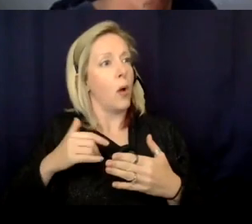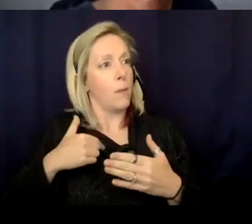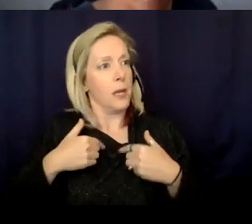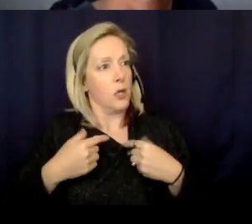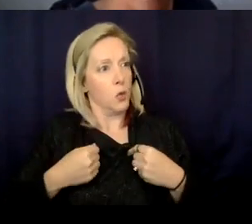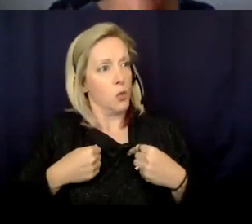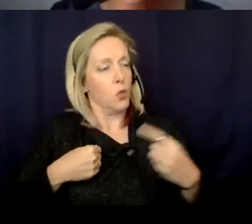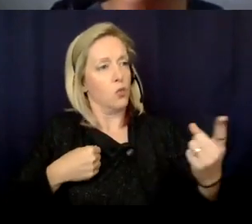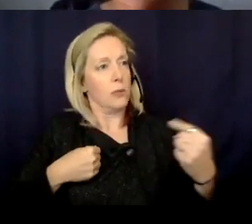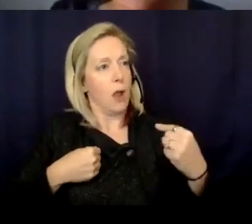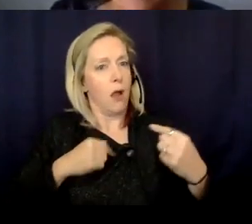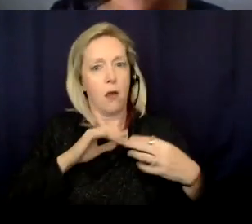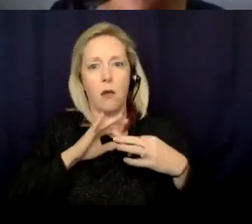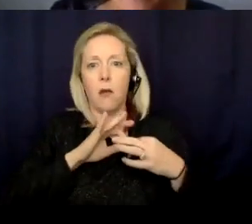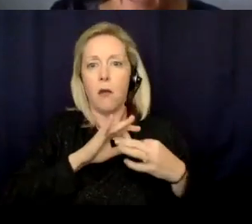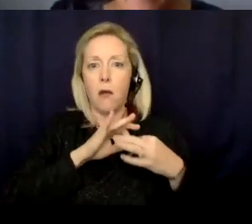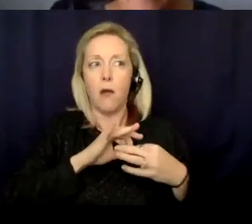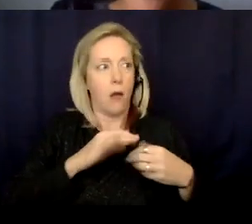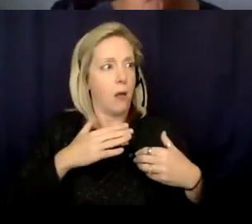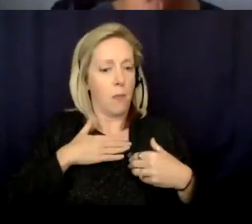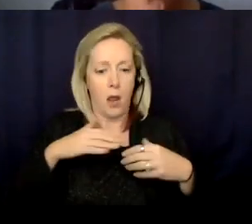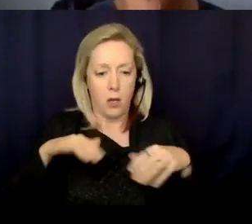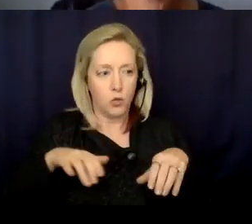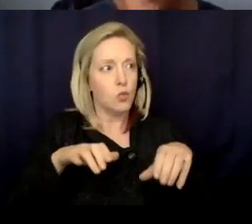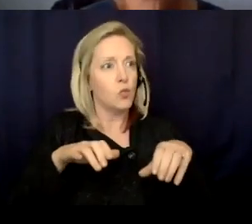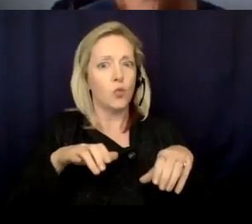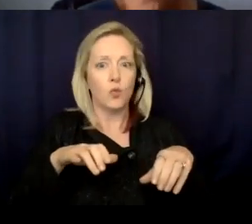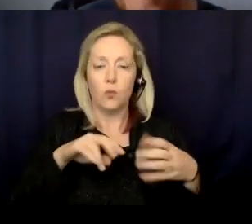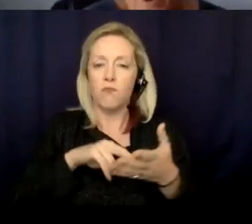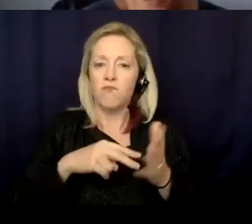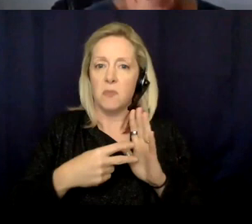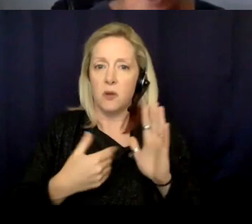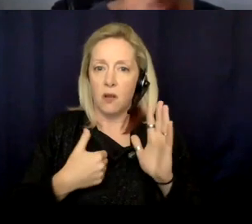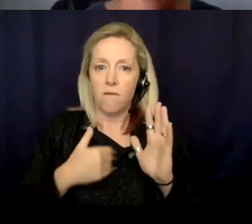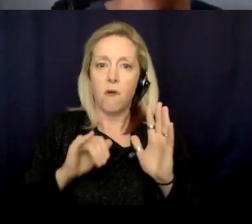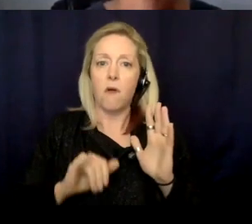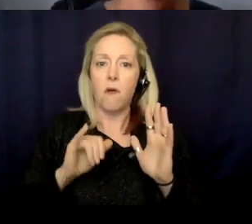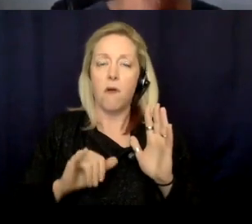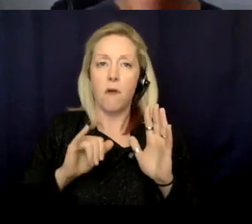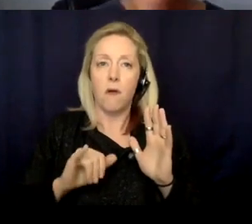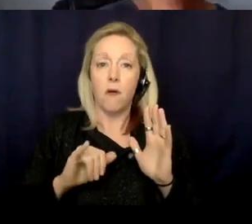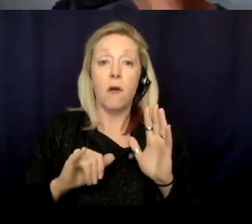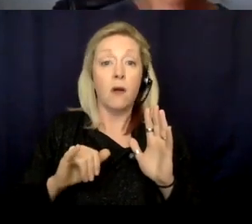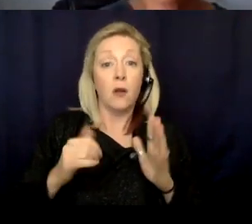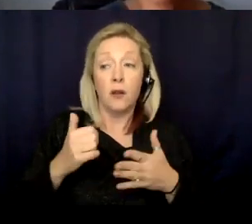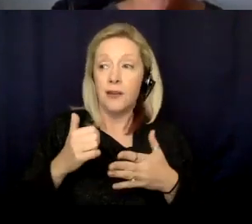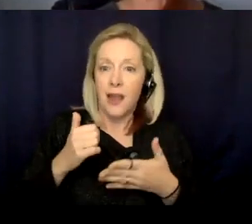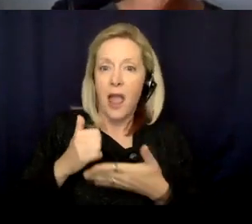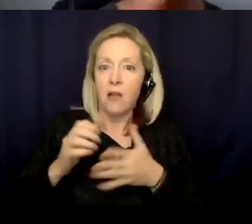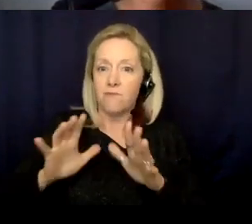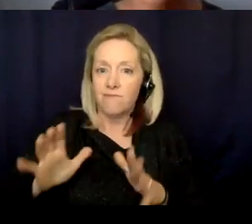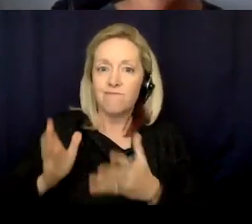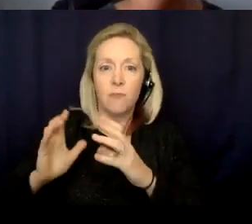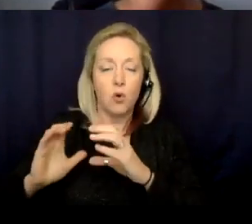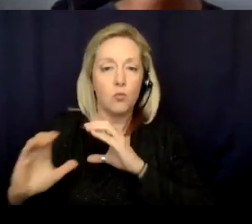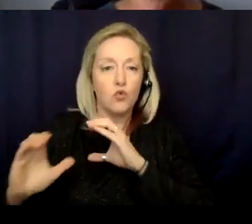what they're doing has meaning, and we're going to help them with that communicative